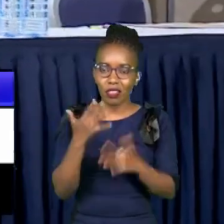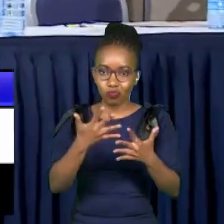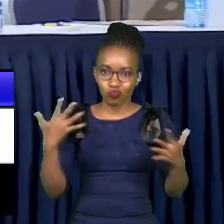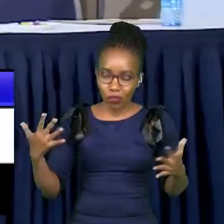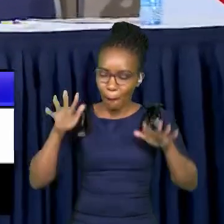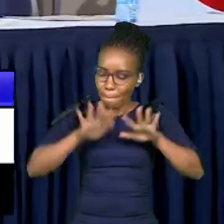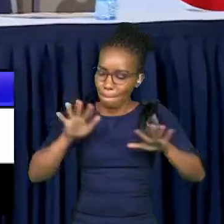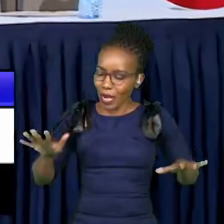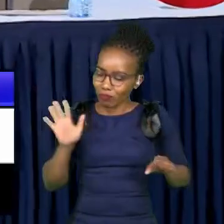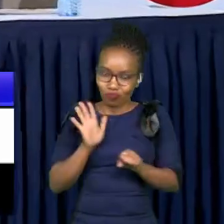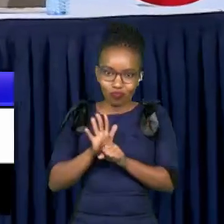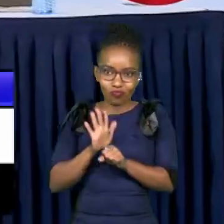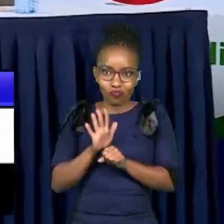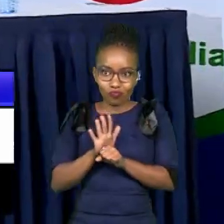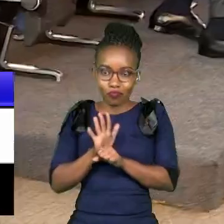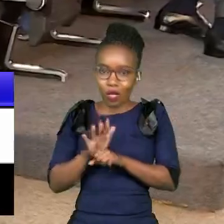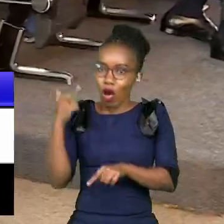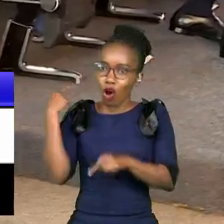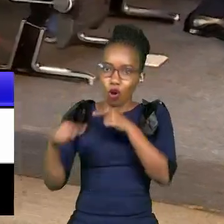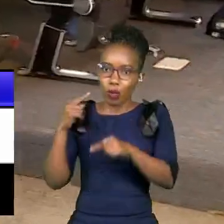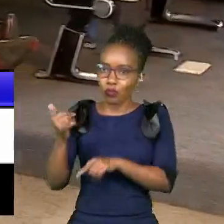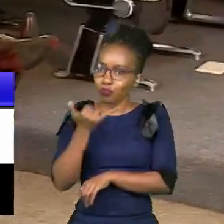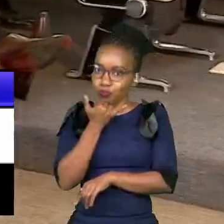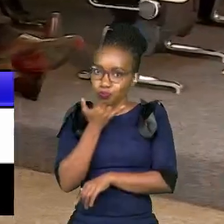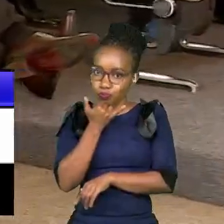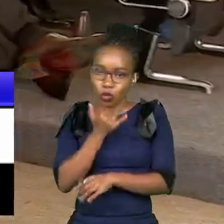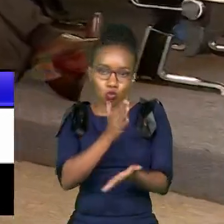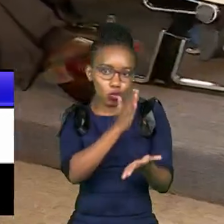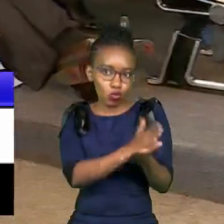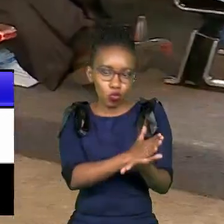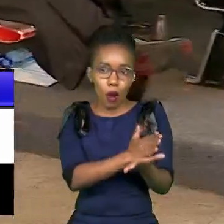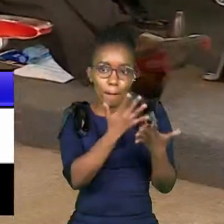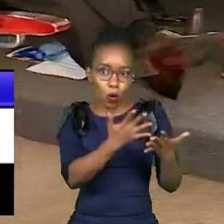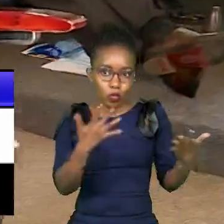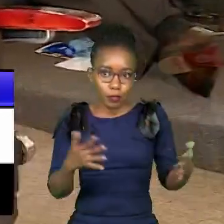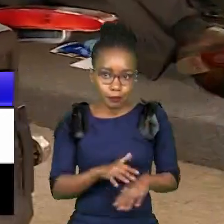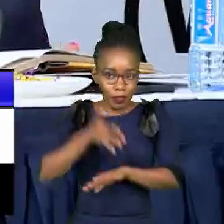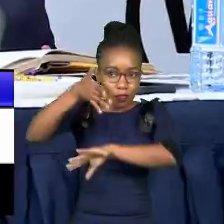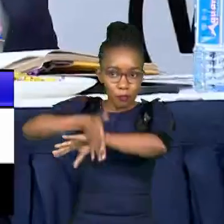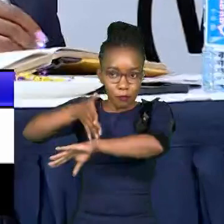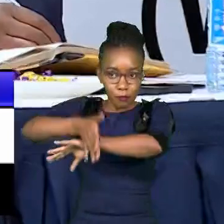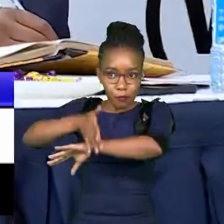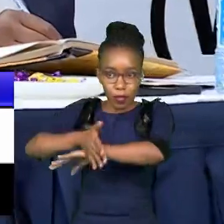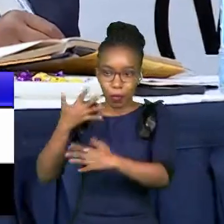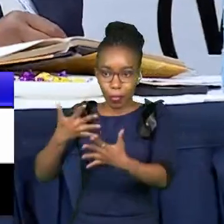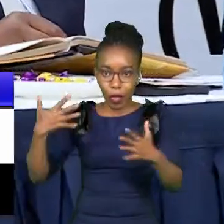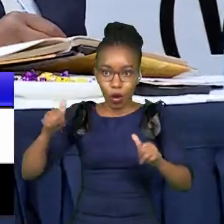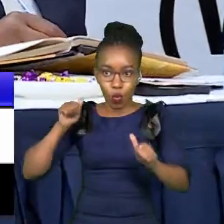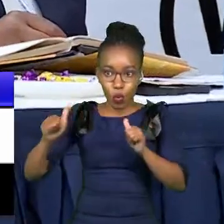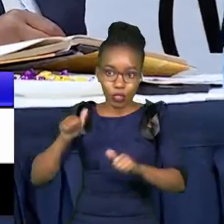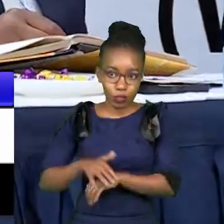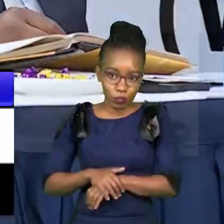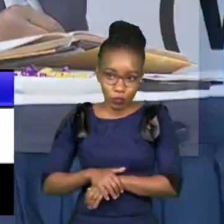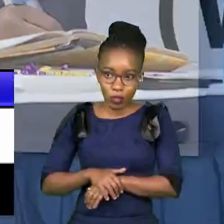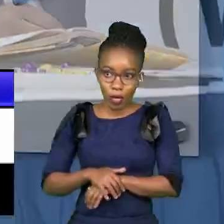Kenyan market, posing an unfair competition to the genuine products. The most counterfeited products are antibiotics